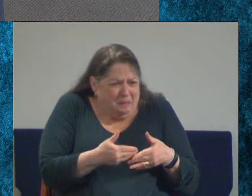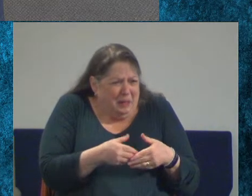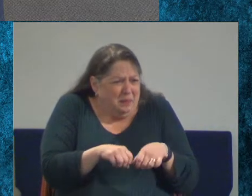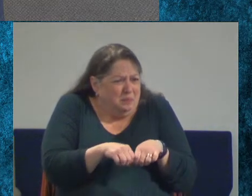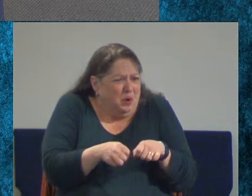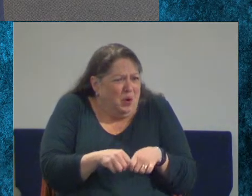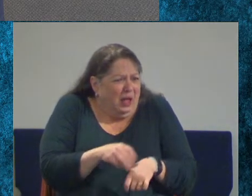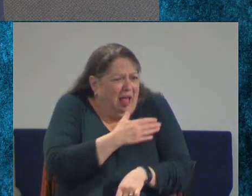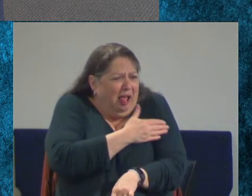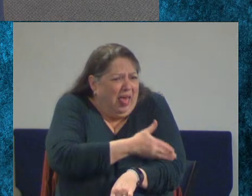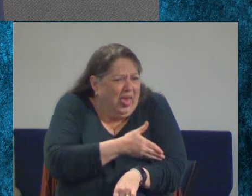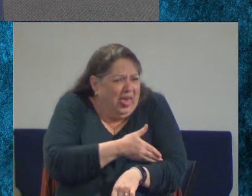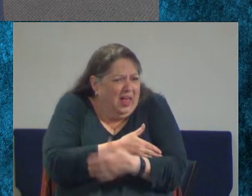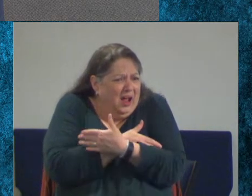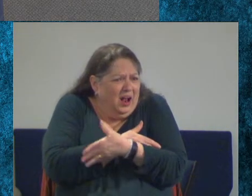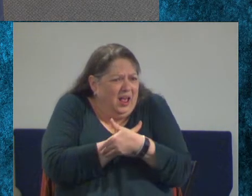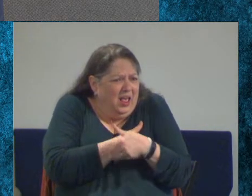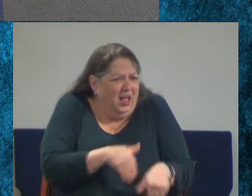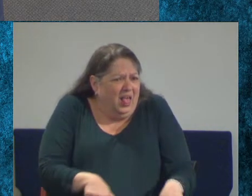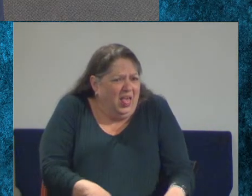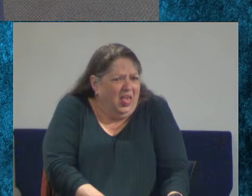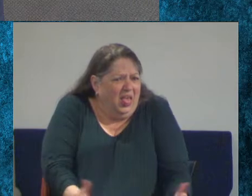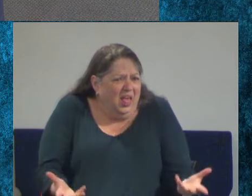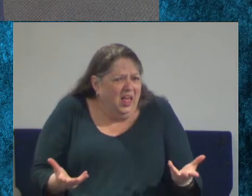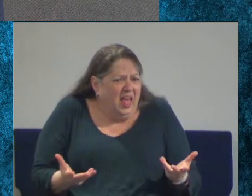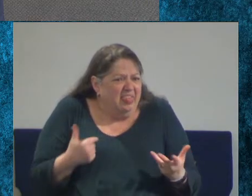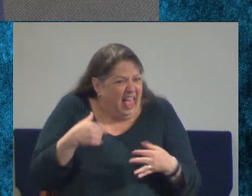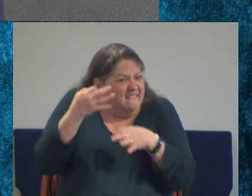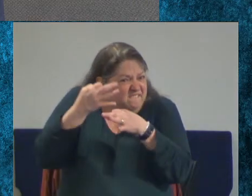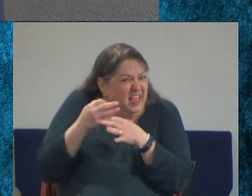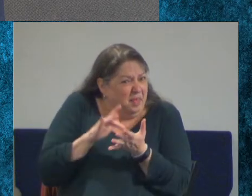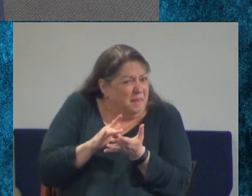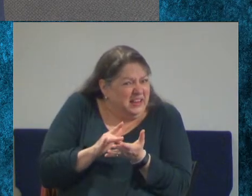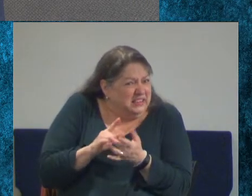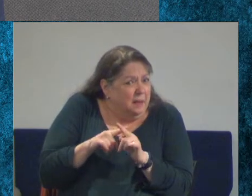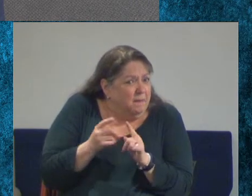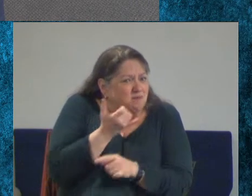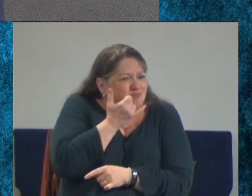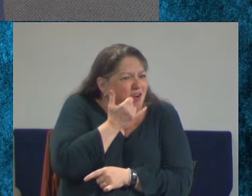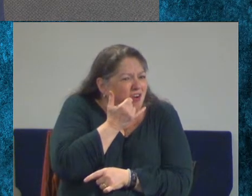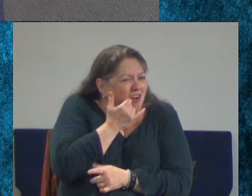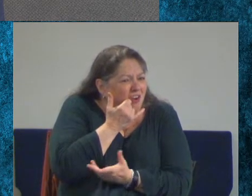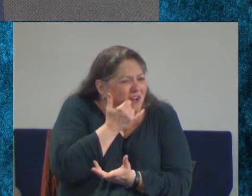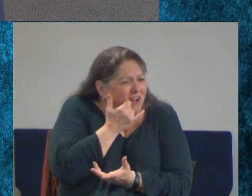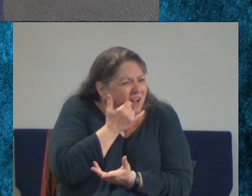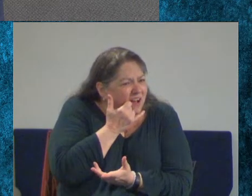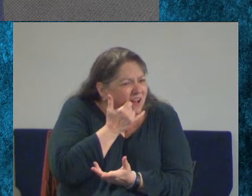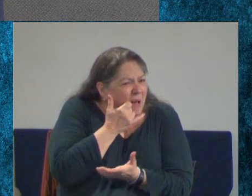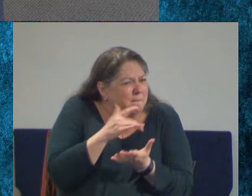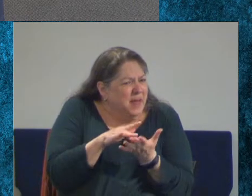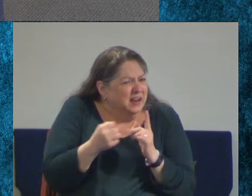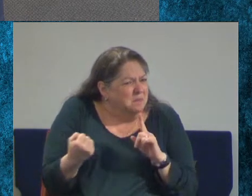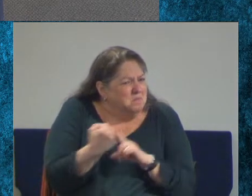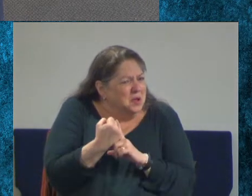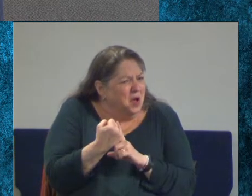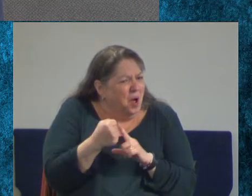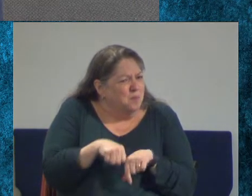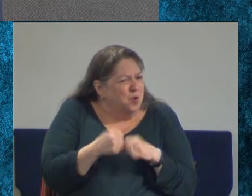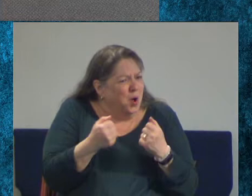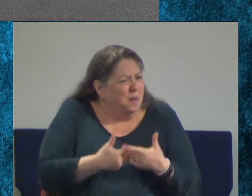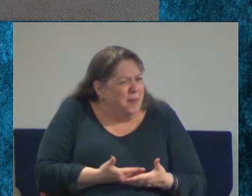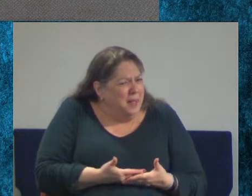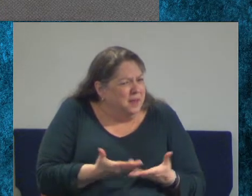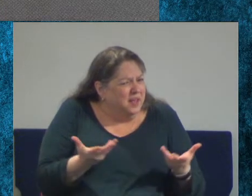your eternal welfare, only Jesus Christ is worthy of your confidence and trust. To have faith in anything else or